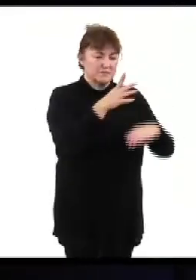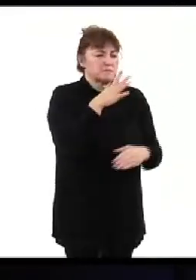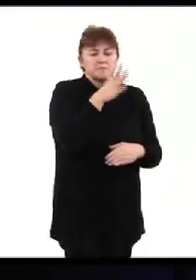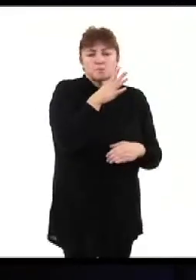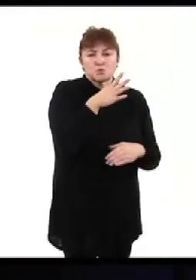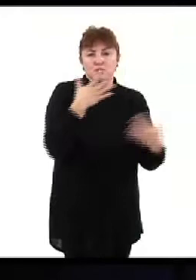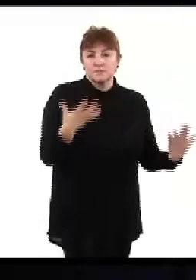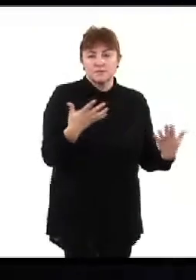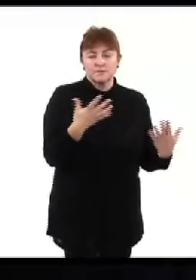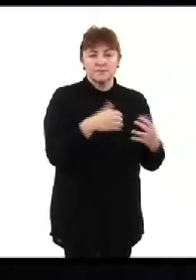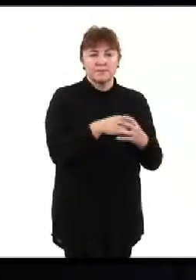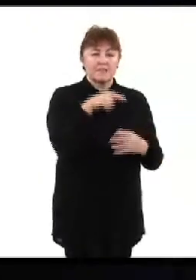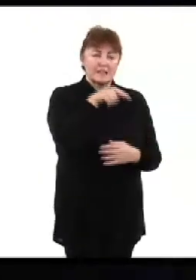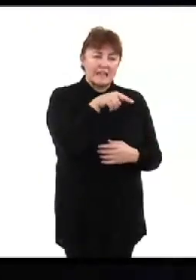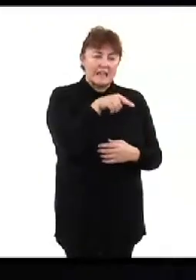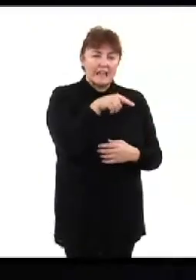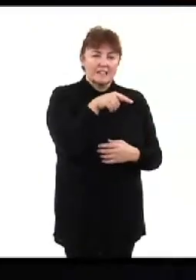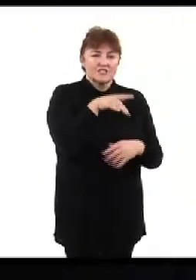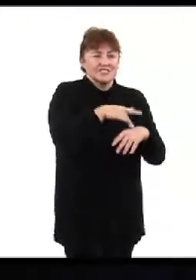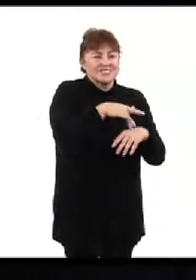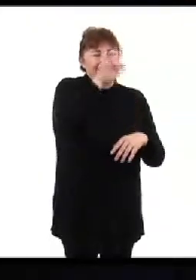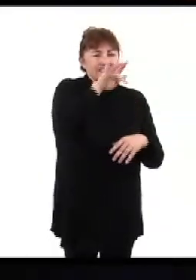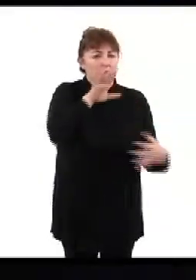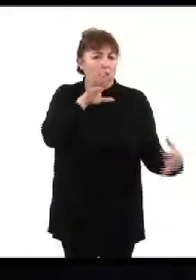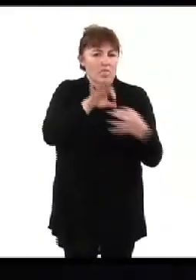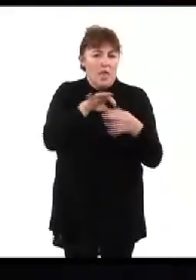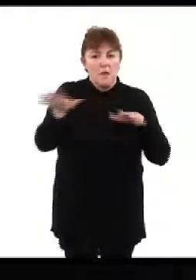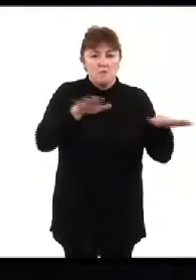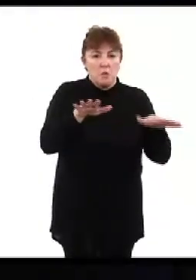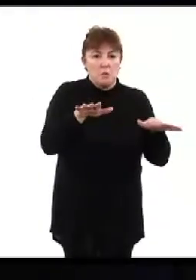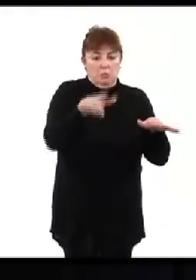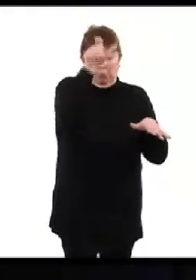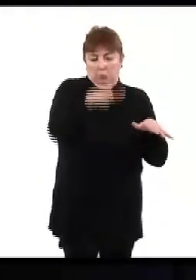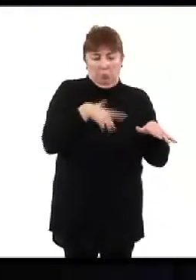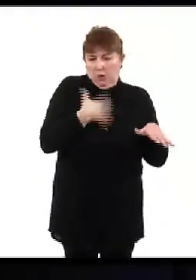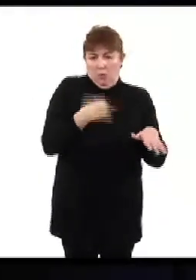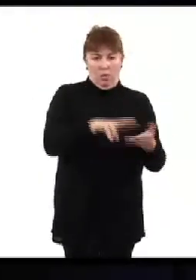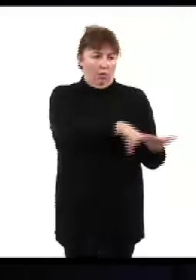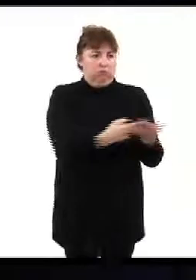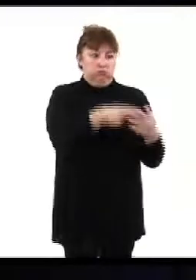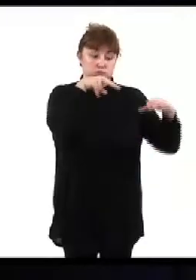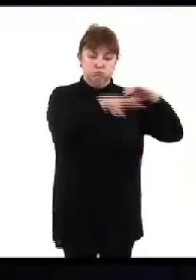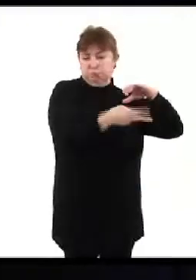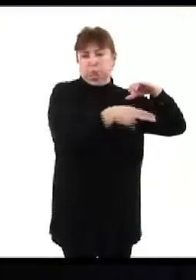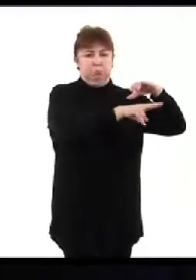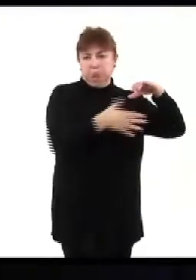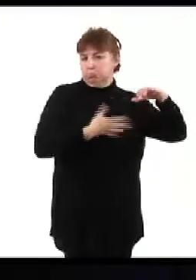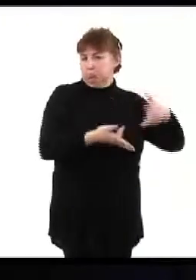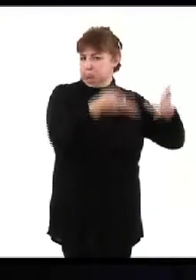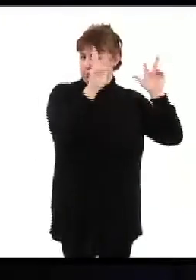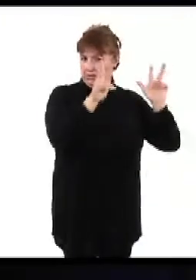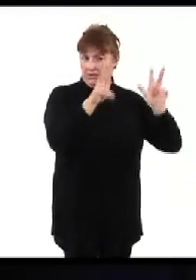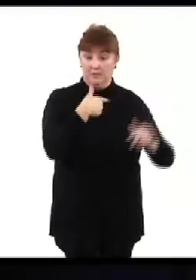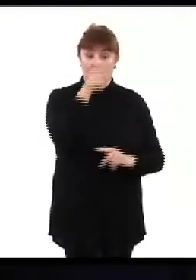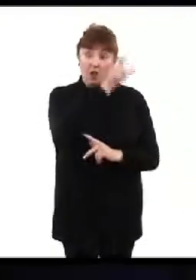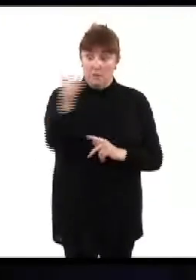or less sensitive to movement. So you can actually move quite a bit in the scanner. And so we're asking signers to